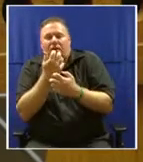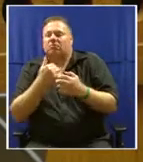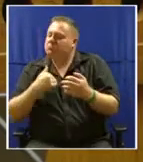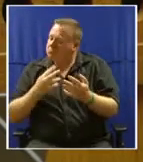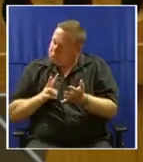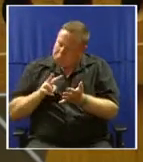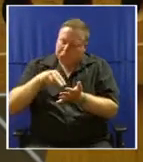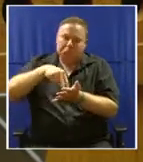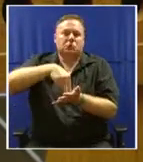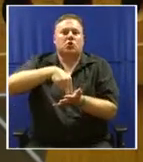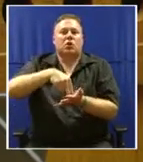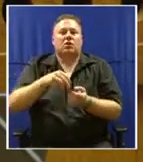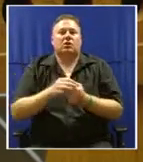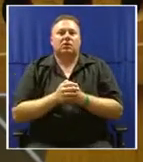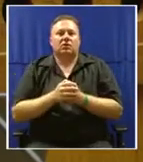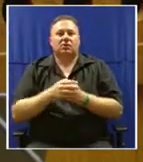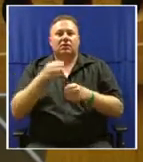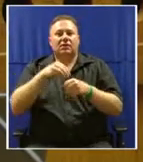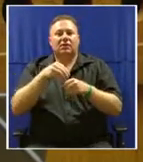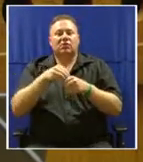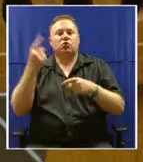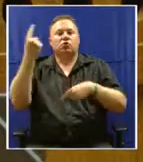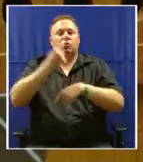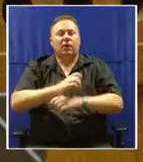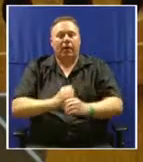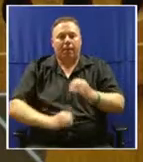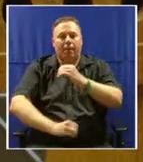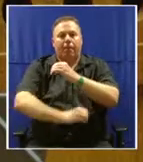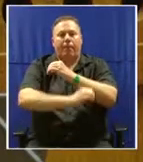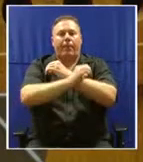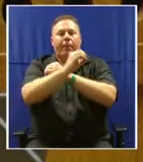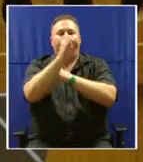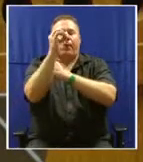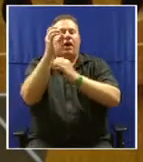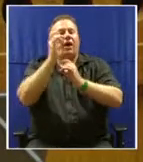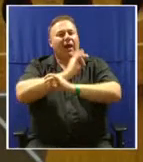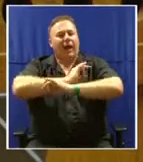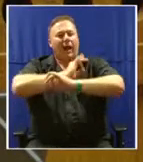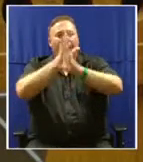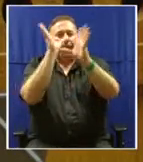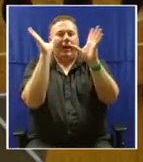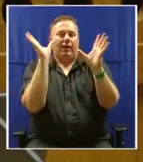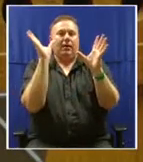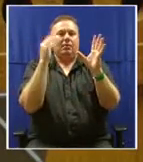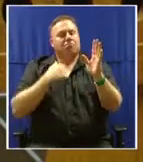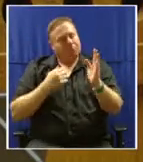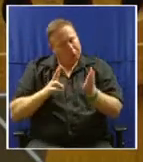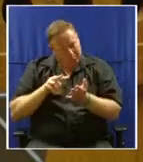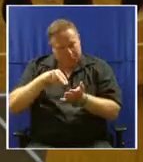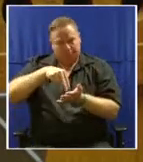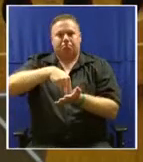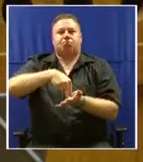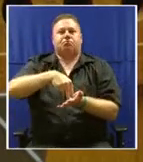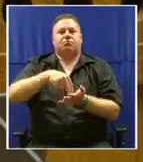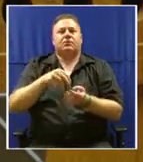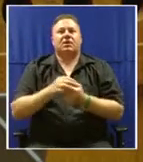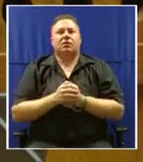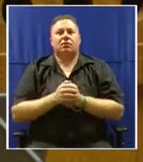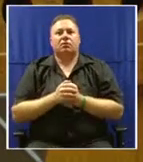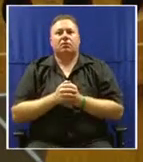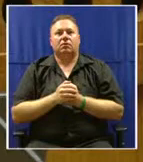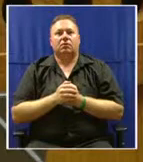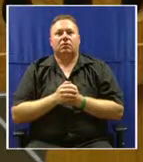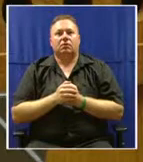rise into a daybreak that's wondrously clear. I rise, bringing